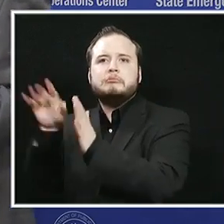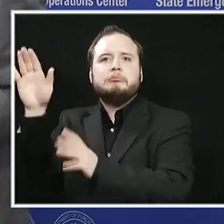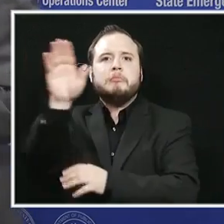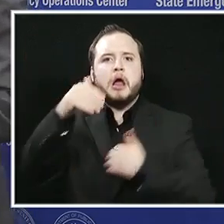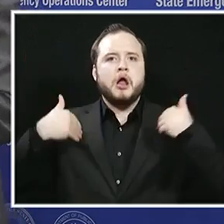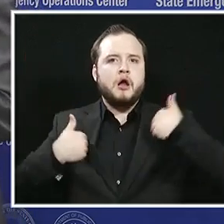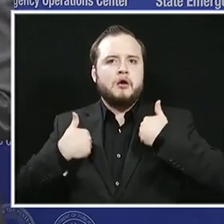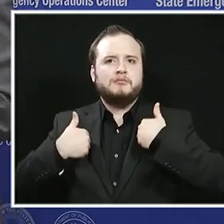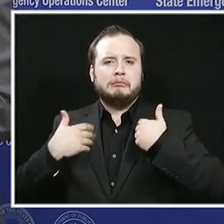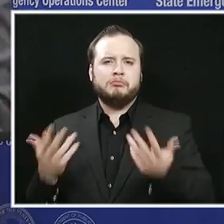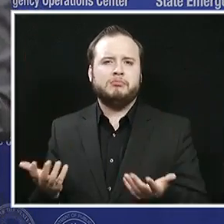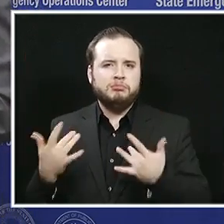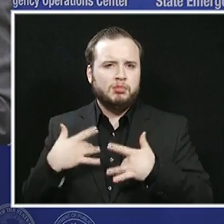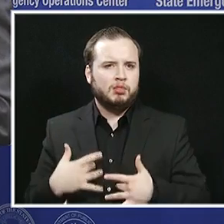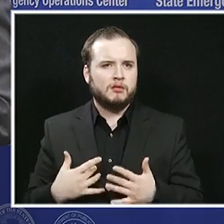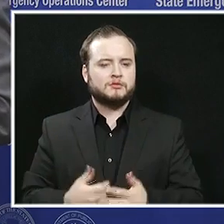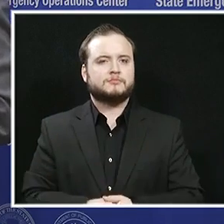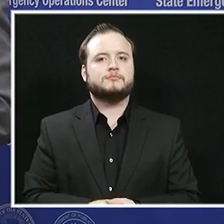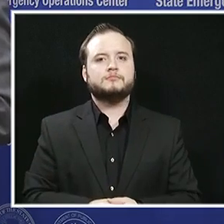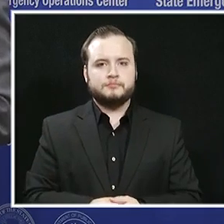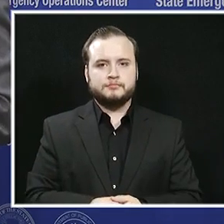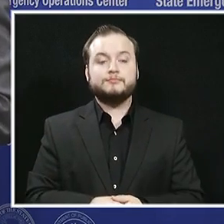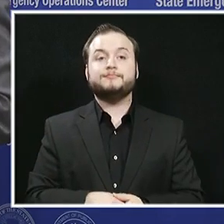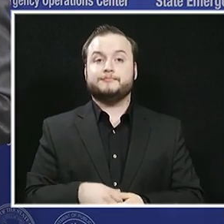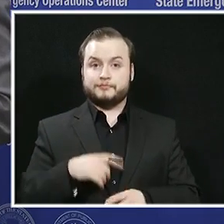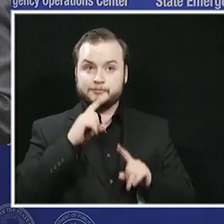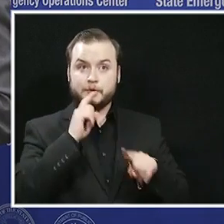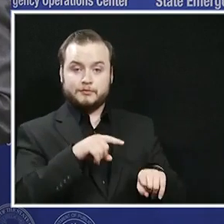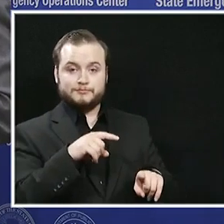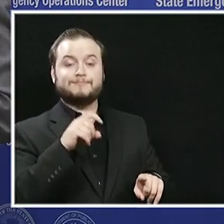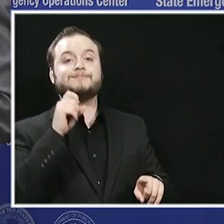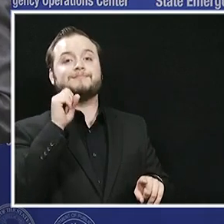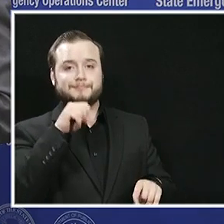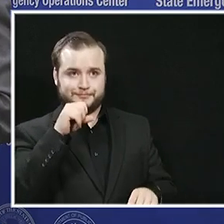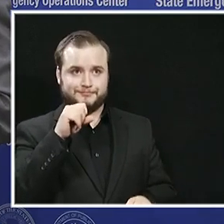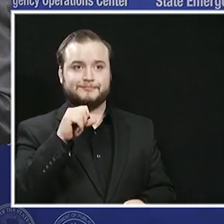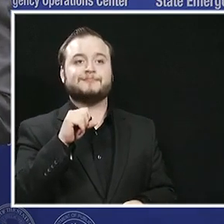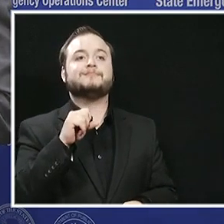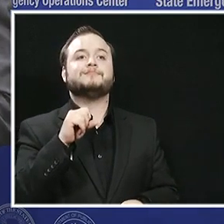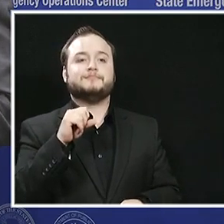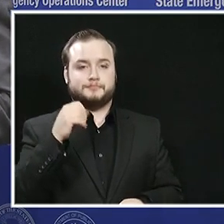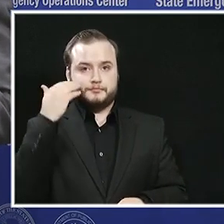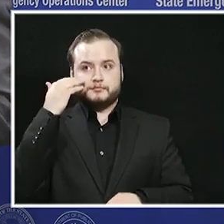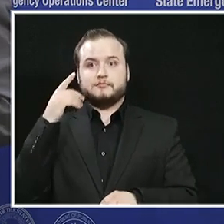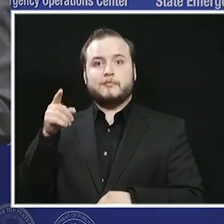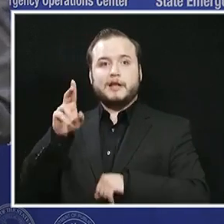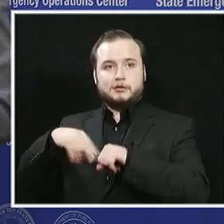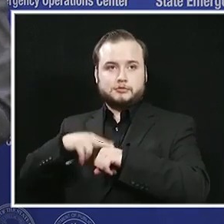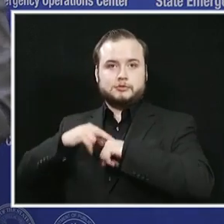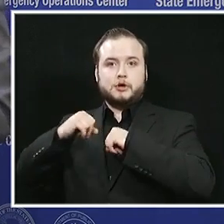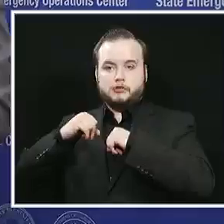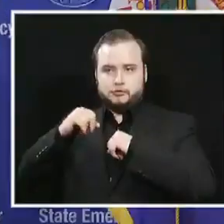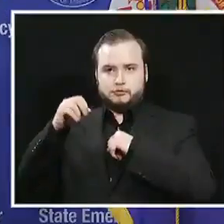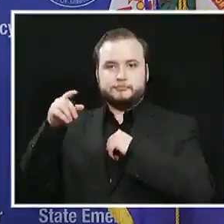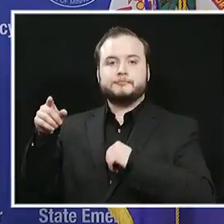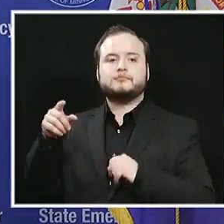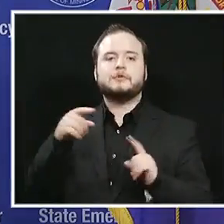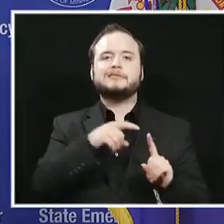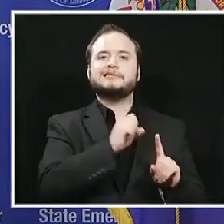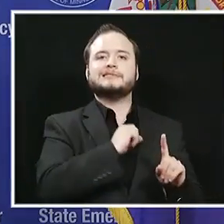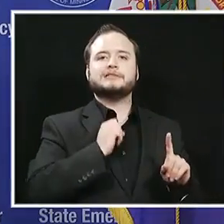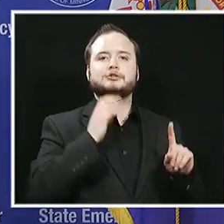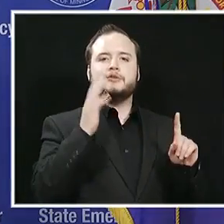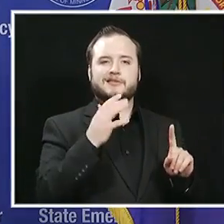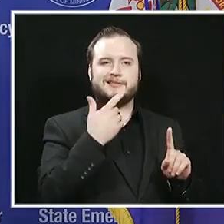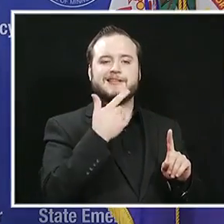Guard. And what Senator Gazelka can be sure is that our Emergency Operations Center is surrounded by some of the best people, both in business and outside of that. We